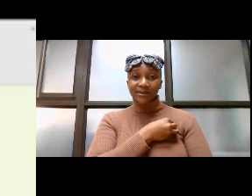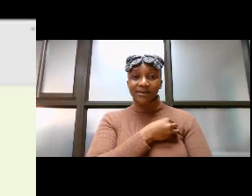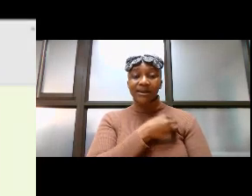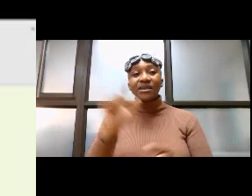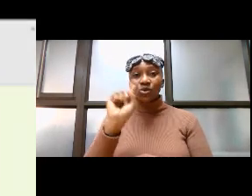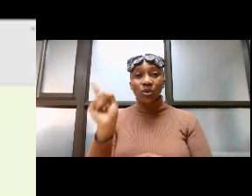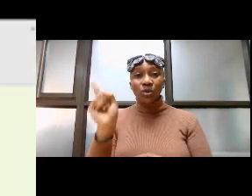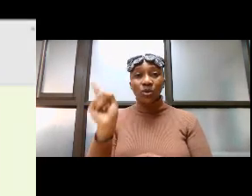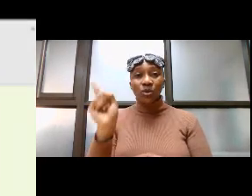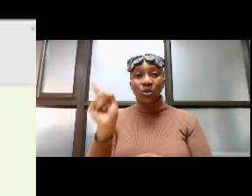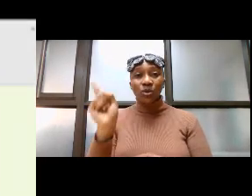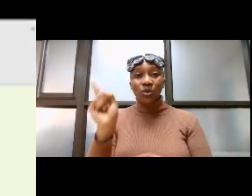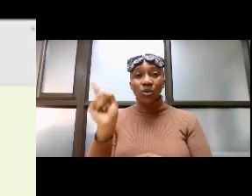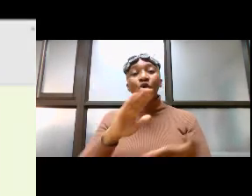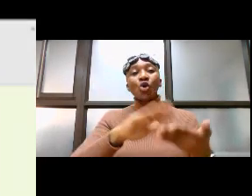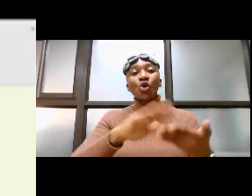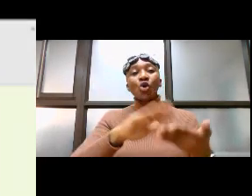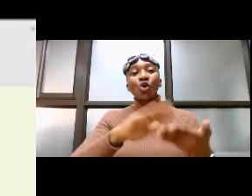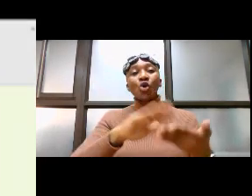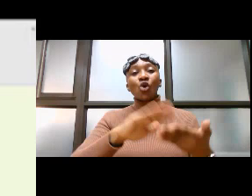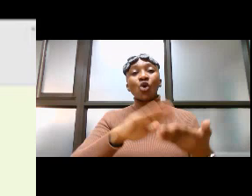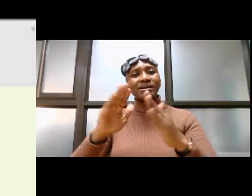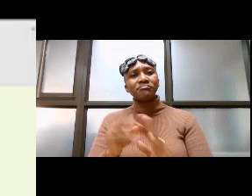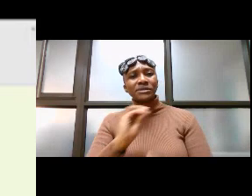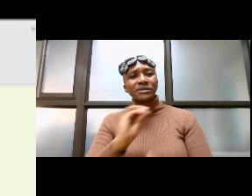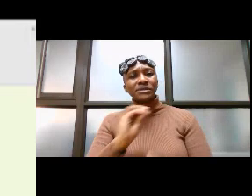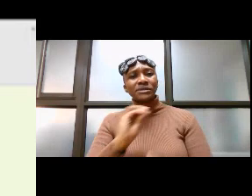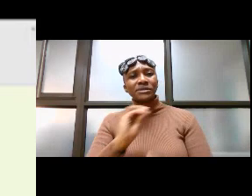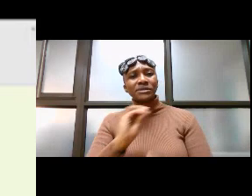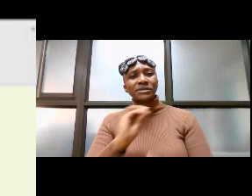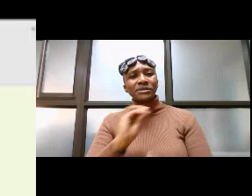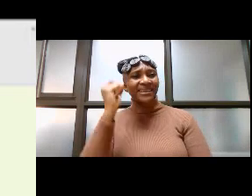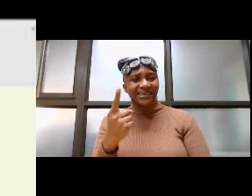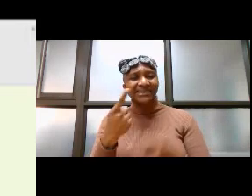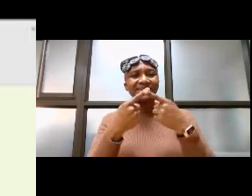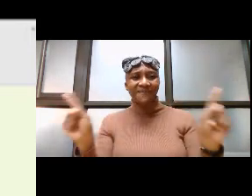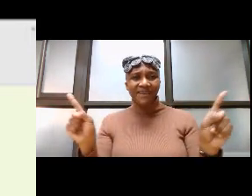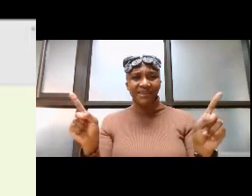communities understood disability differently from the ideas of the West.